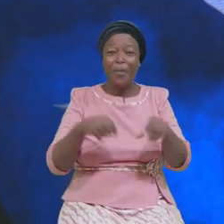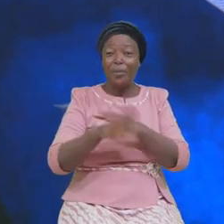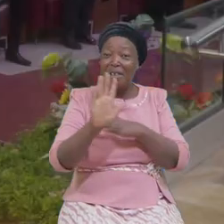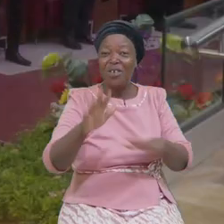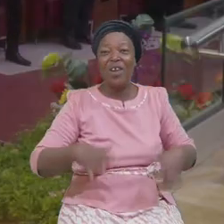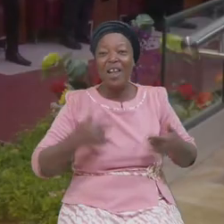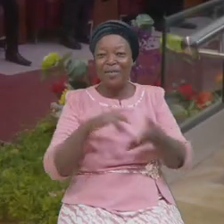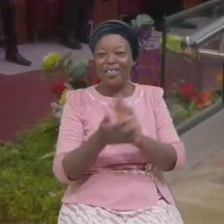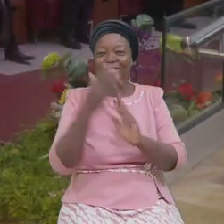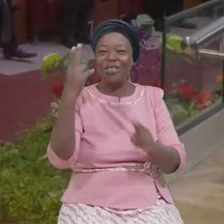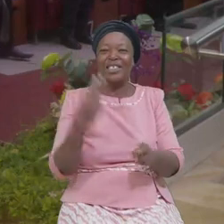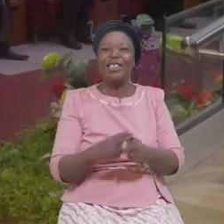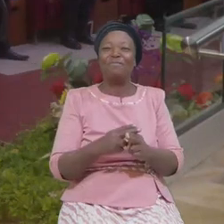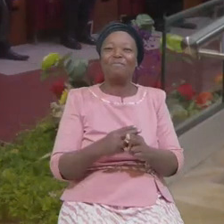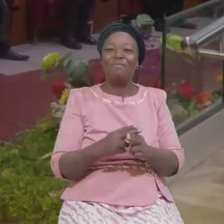life.